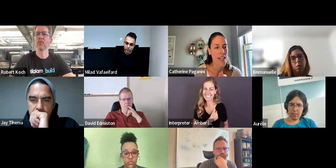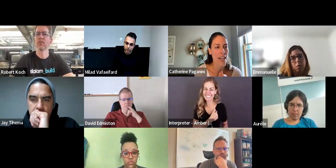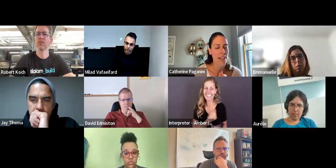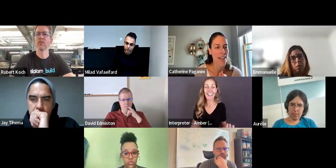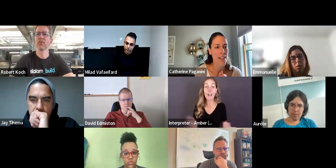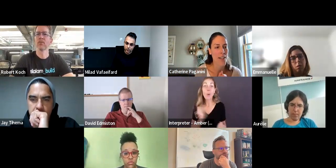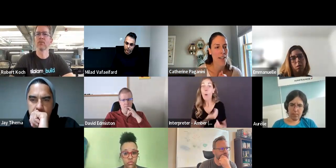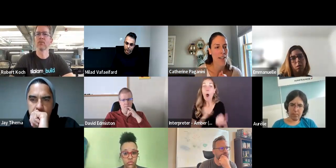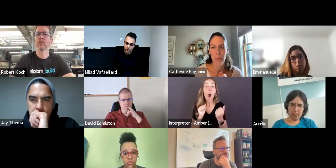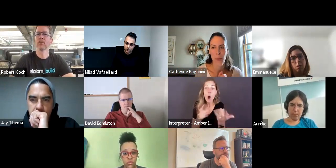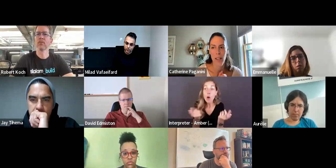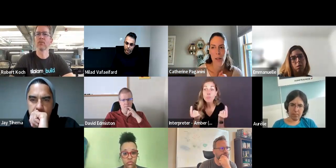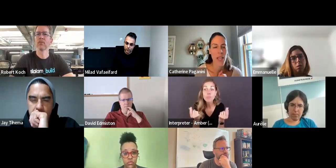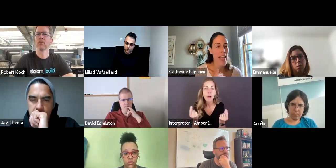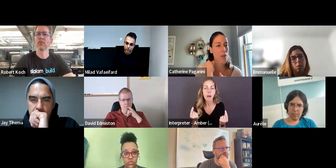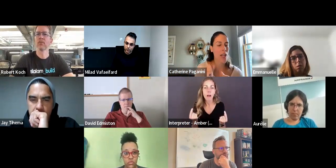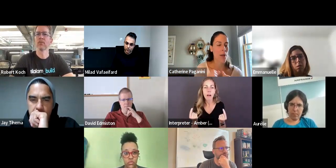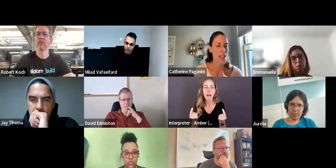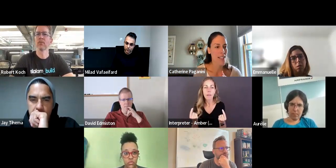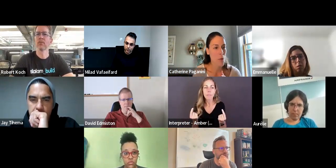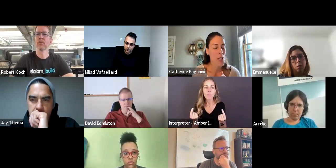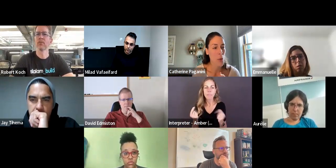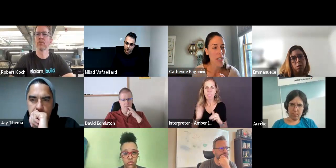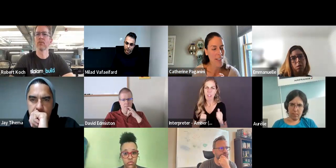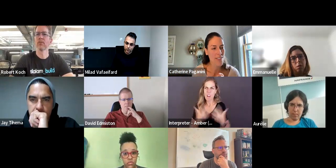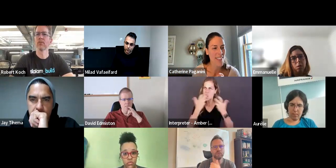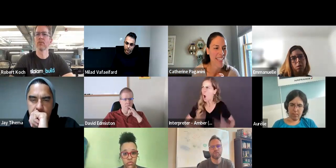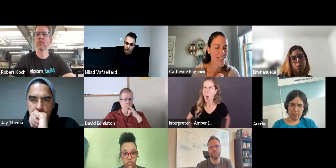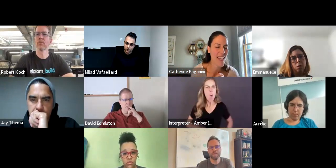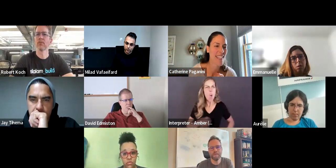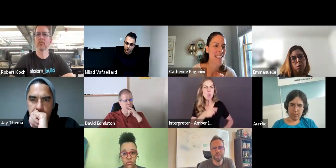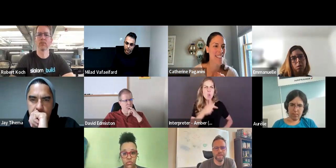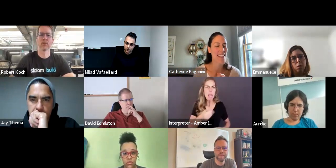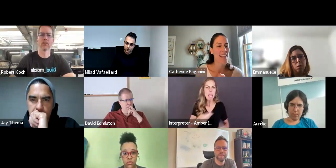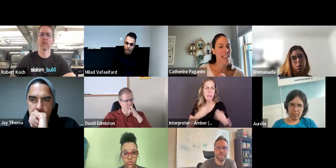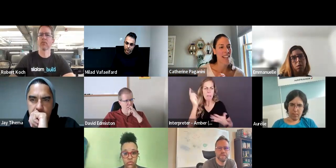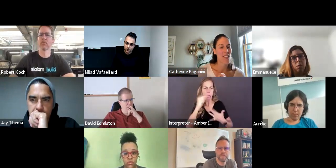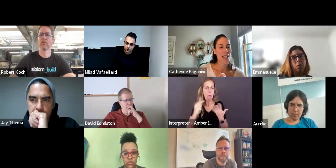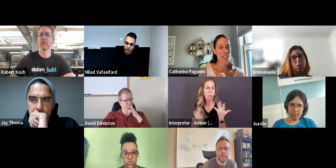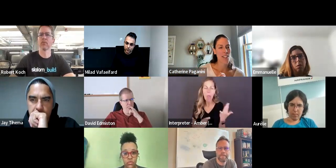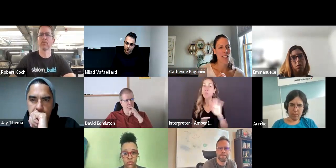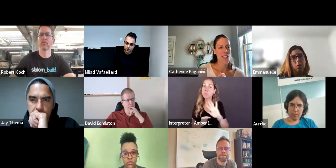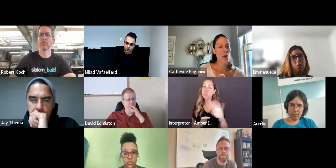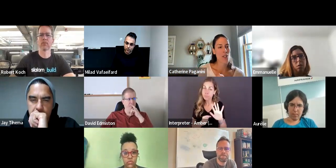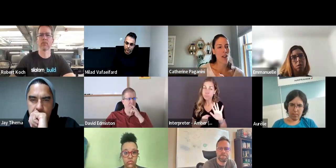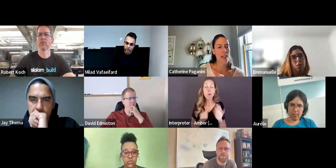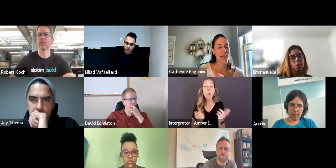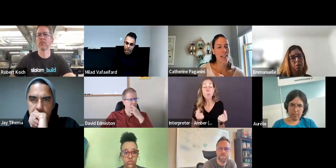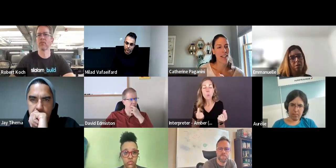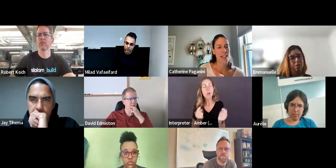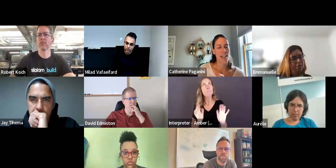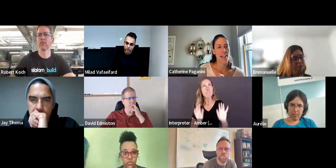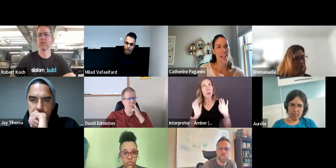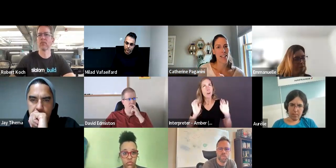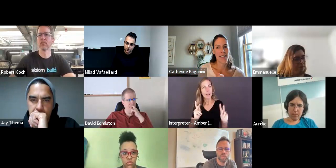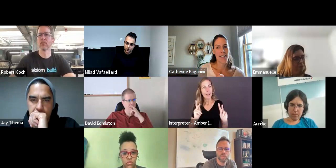instead of saying like being angry about things that we don't have, right, is trying to focus on